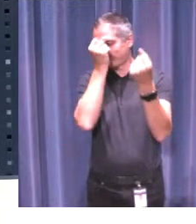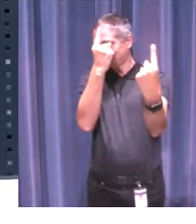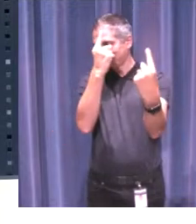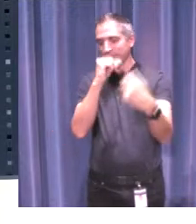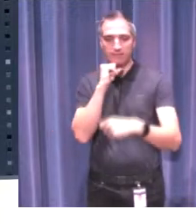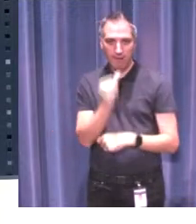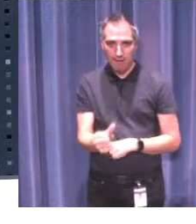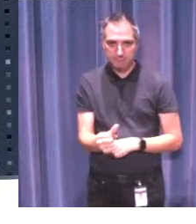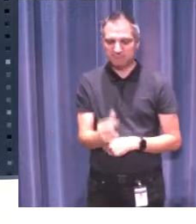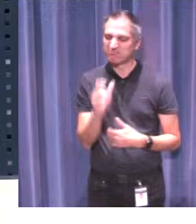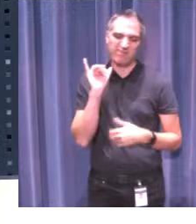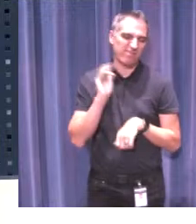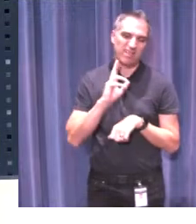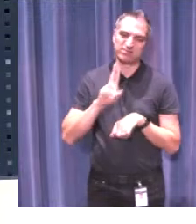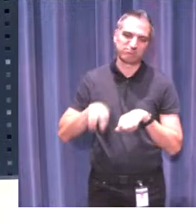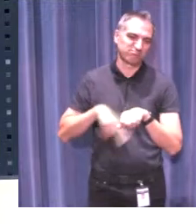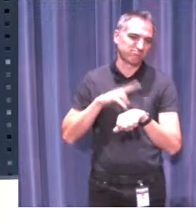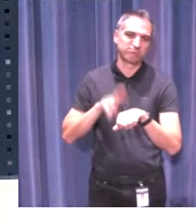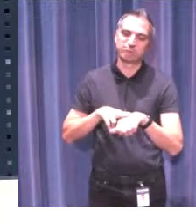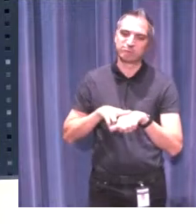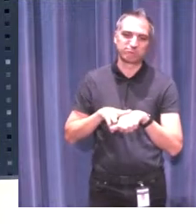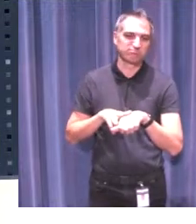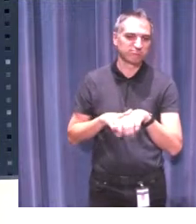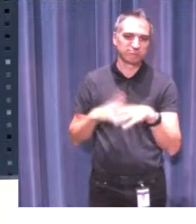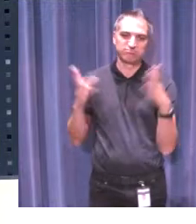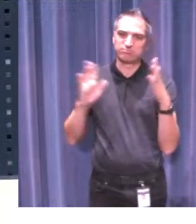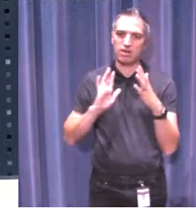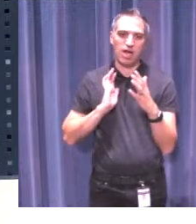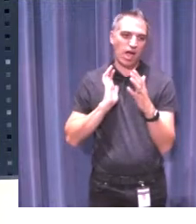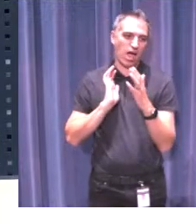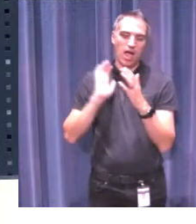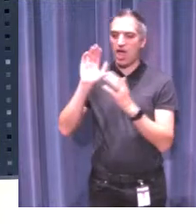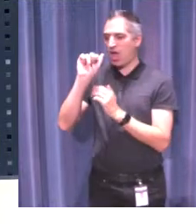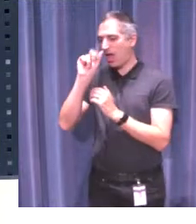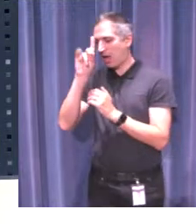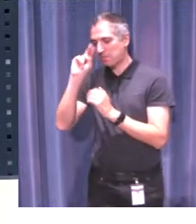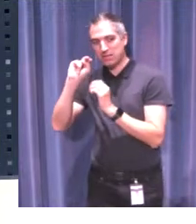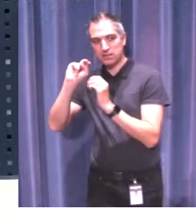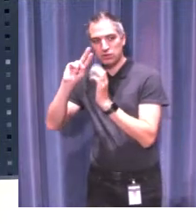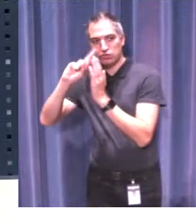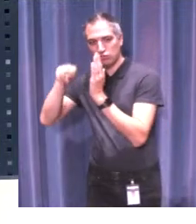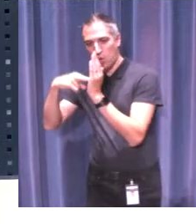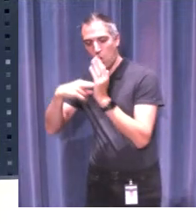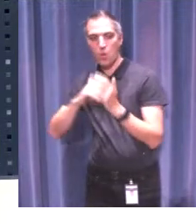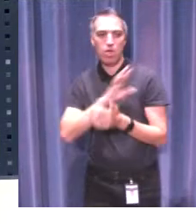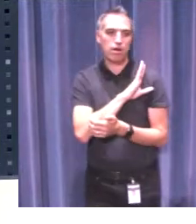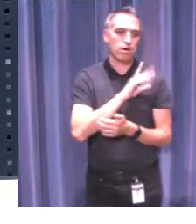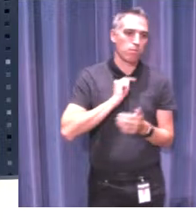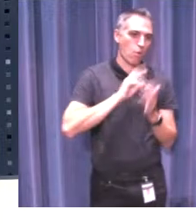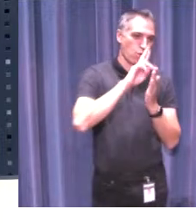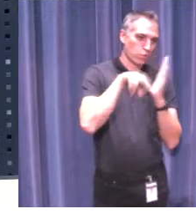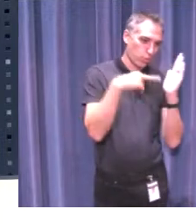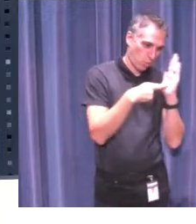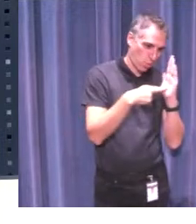the nature of these roles. But I do think that